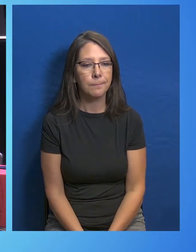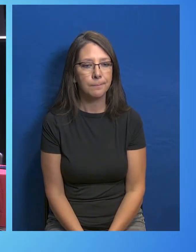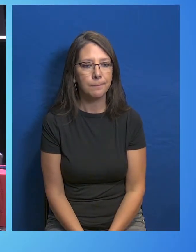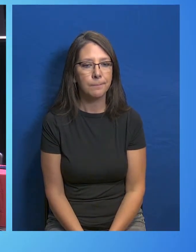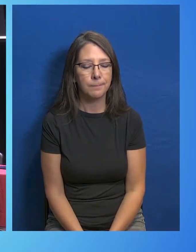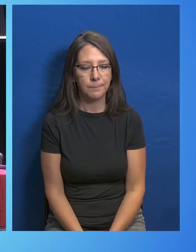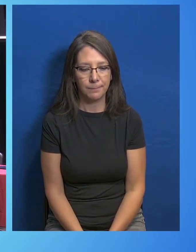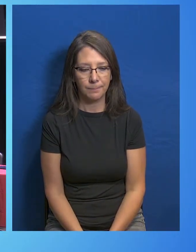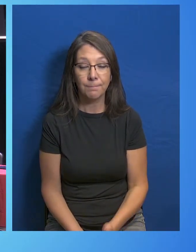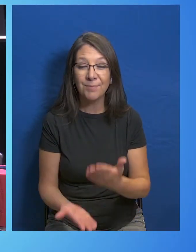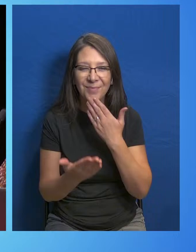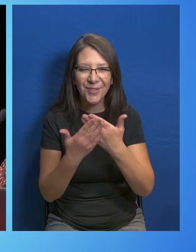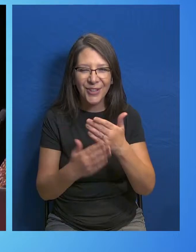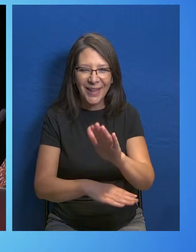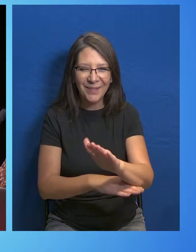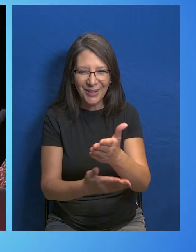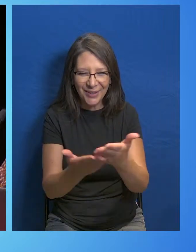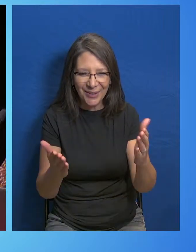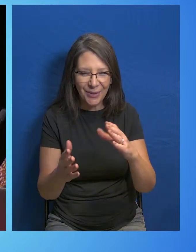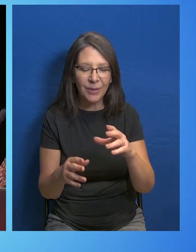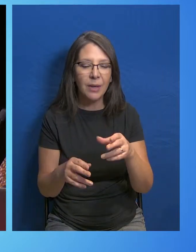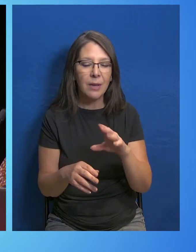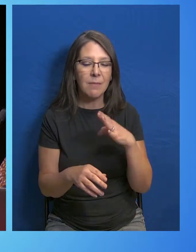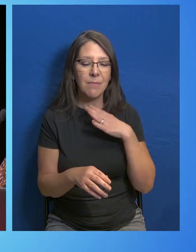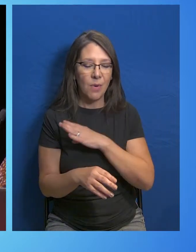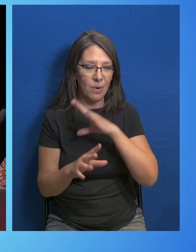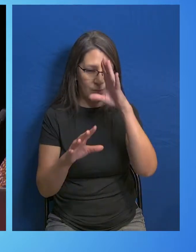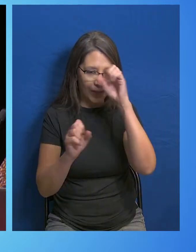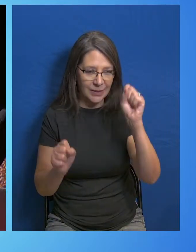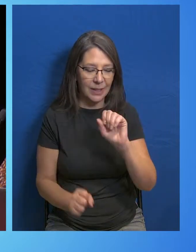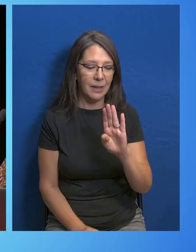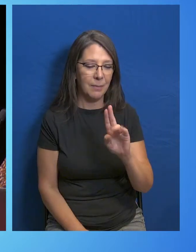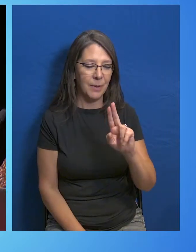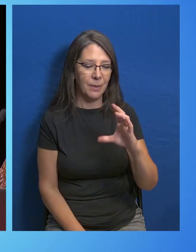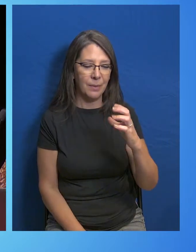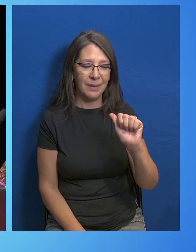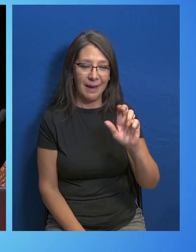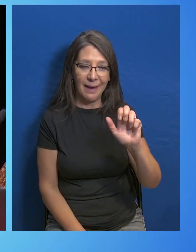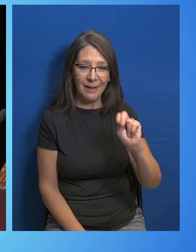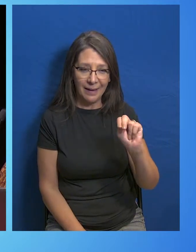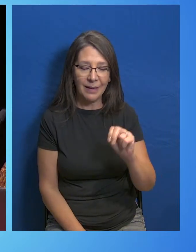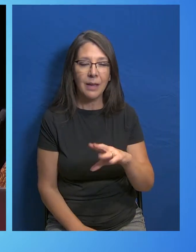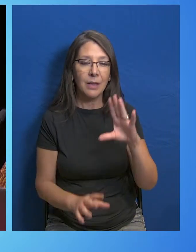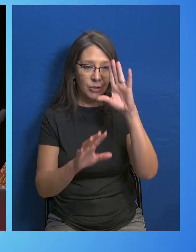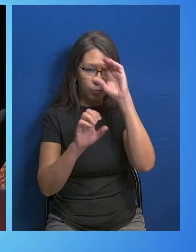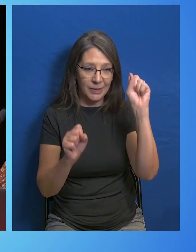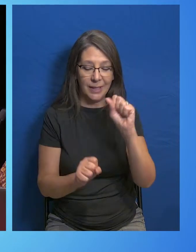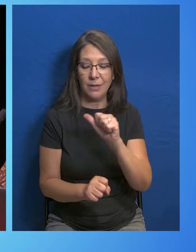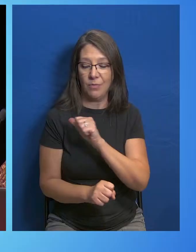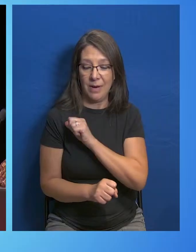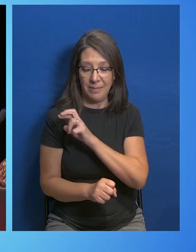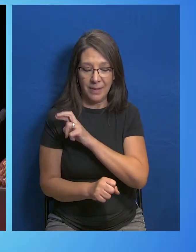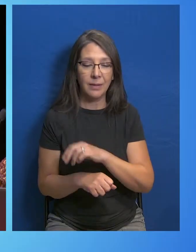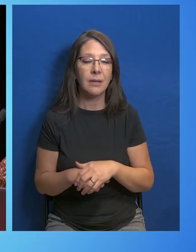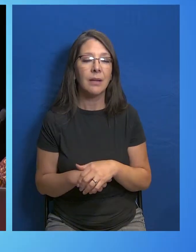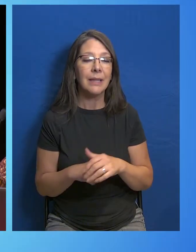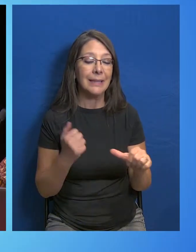Excuse me. Good afternoon, Board President Buchanan, Superintendent Reichman, Assistant Superintendent